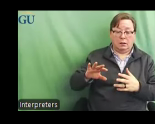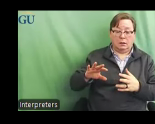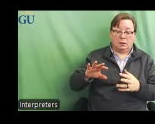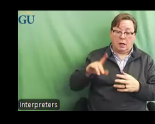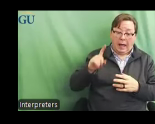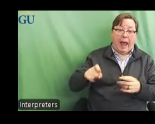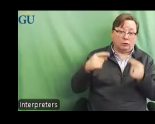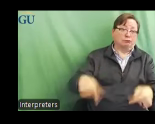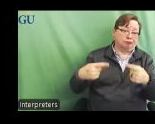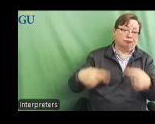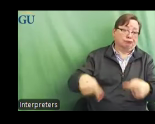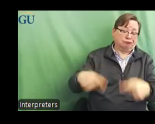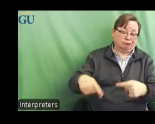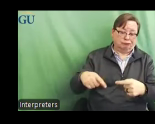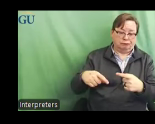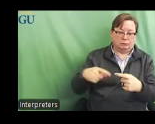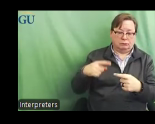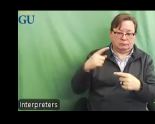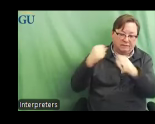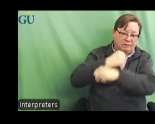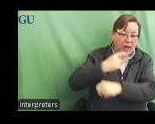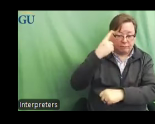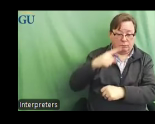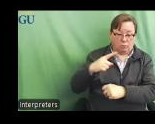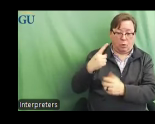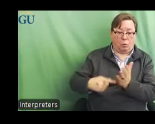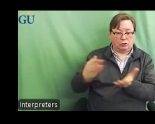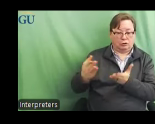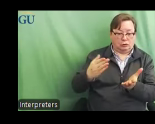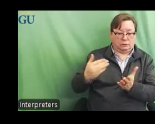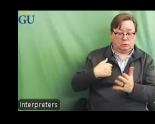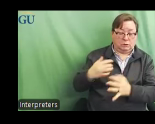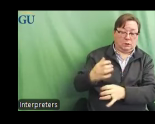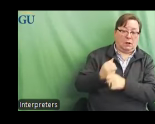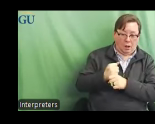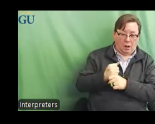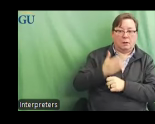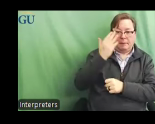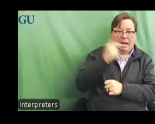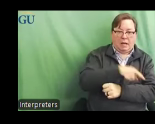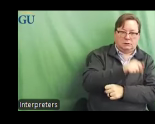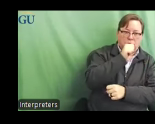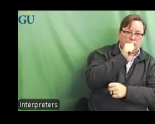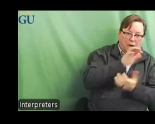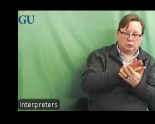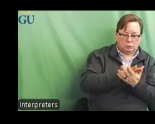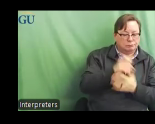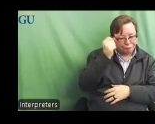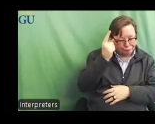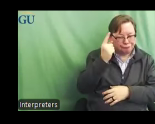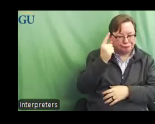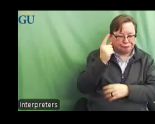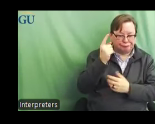for what services we got because of the private school, which we understood.